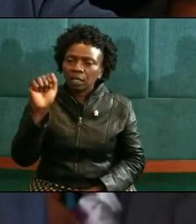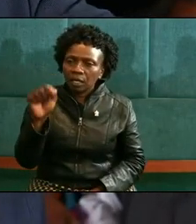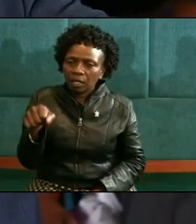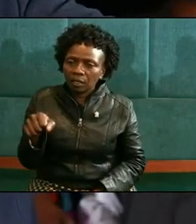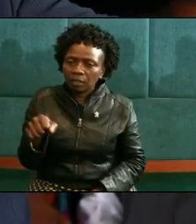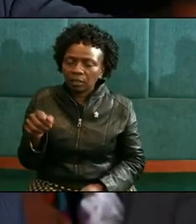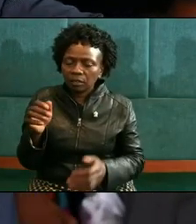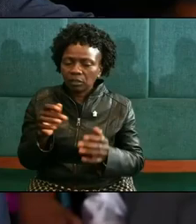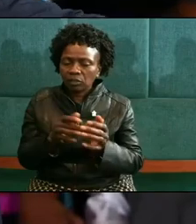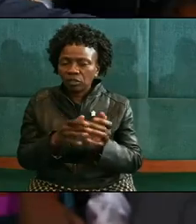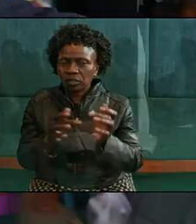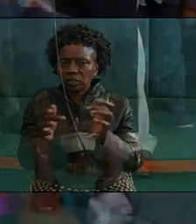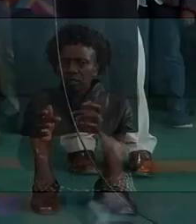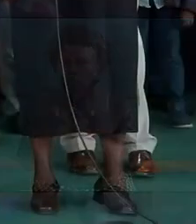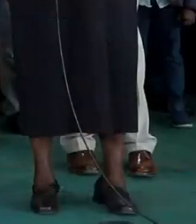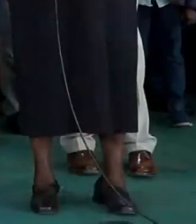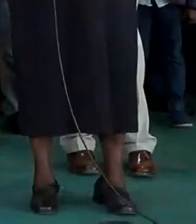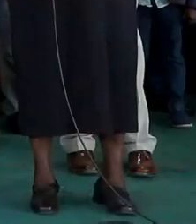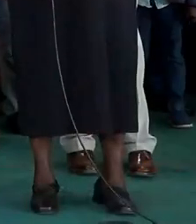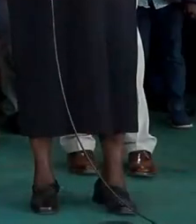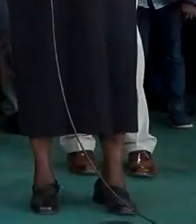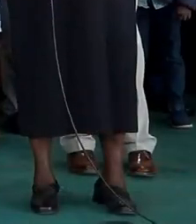Jesus loves me.